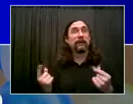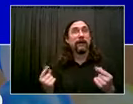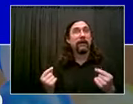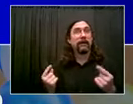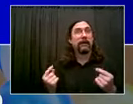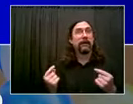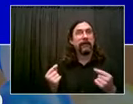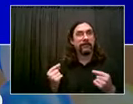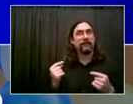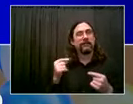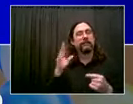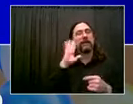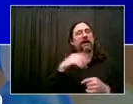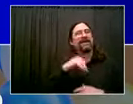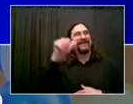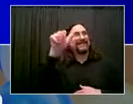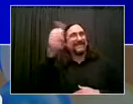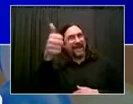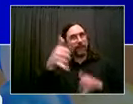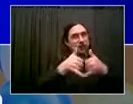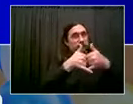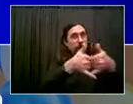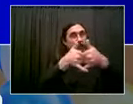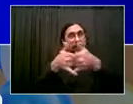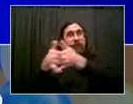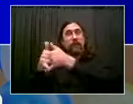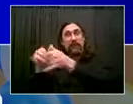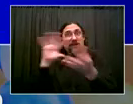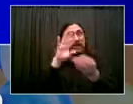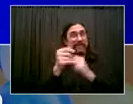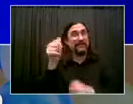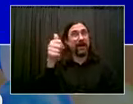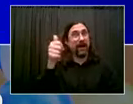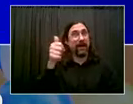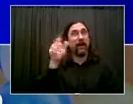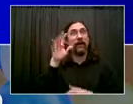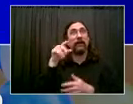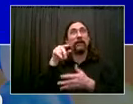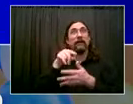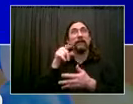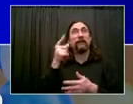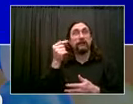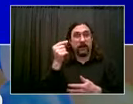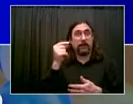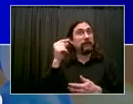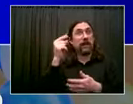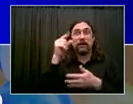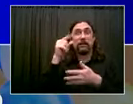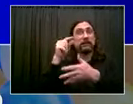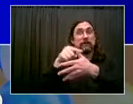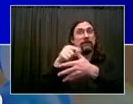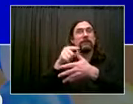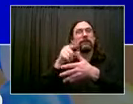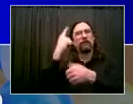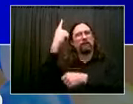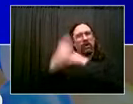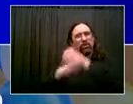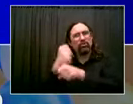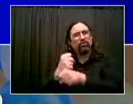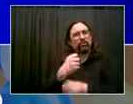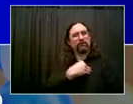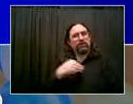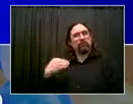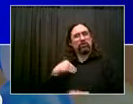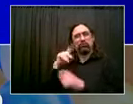free 1 year passes to Crunch Fitness. All free, whole year, Crunch Fitness. Now, full disclosure,